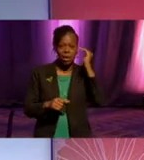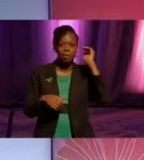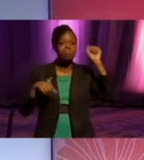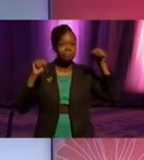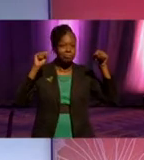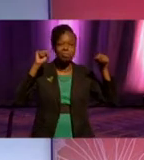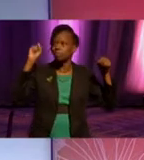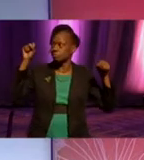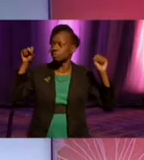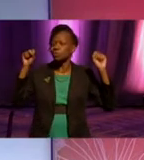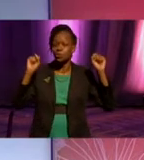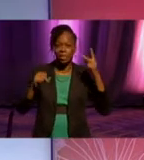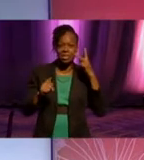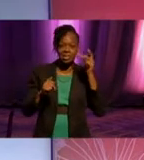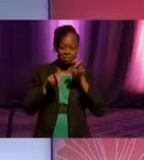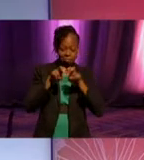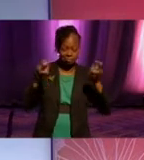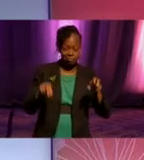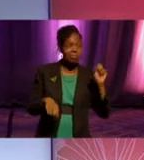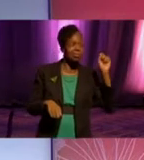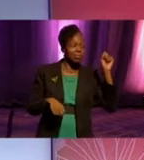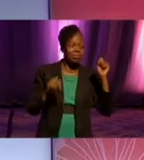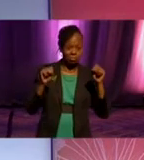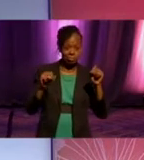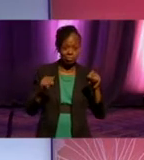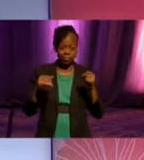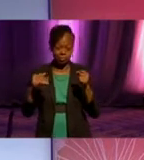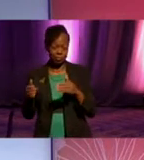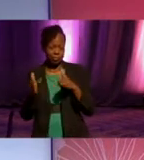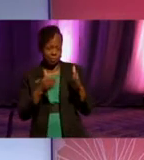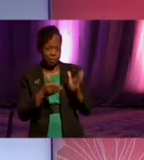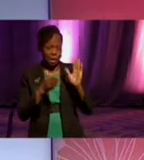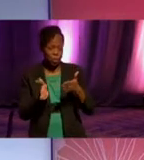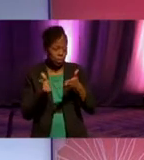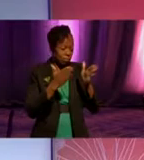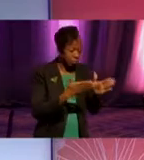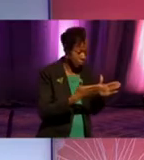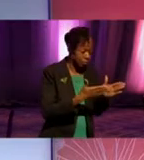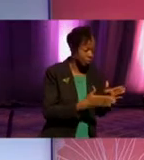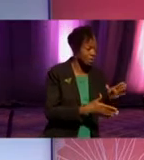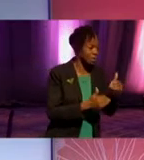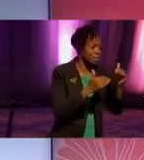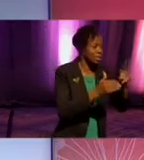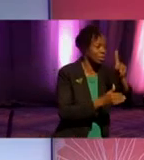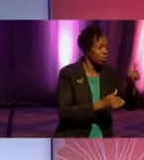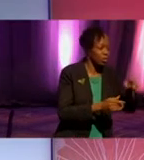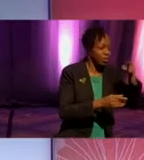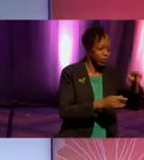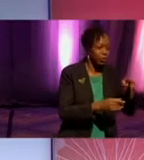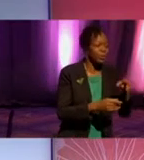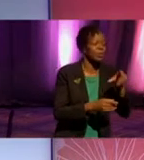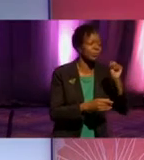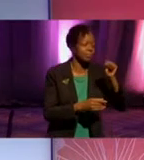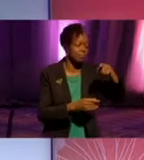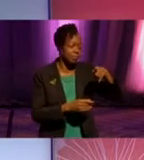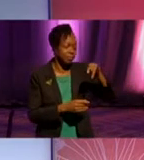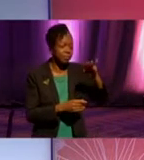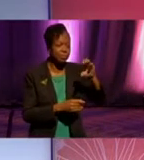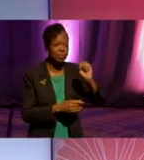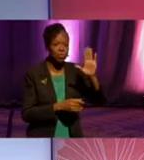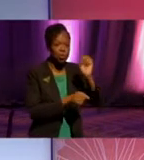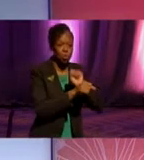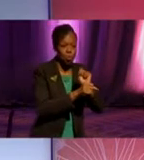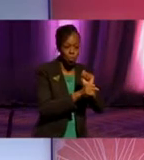great. And I will pivot and take the next question to you, Mrs. Spicer. Your work